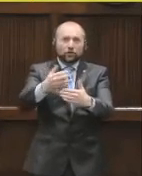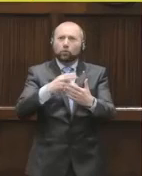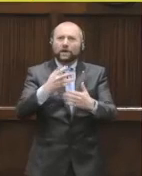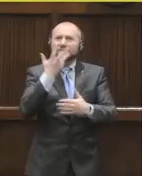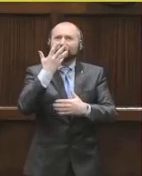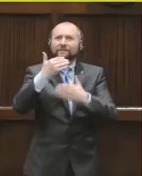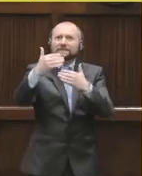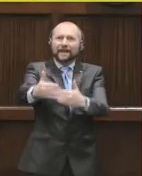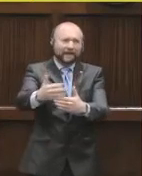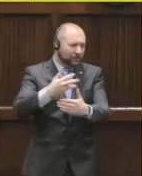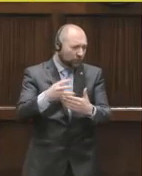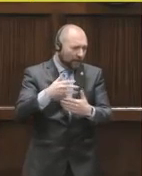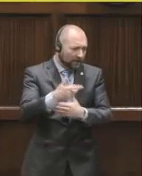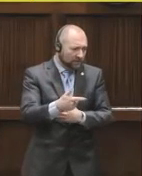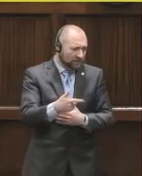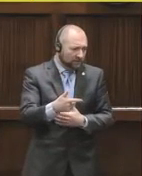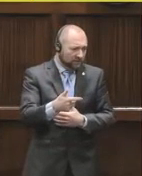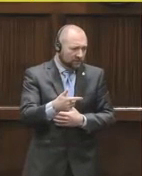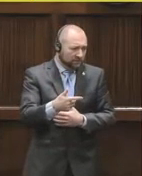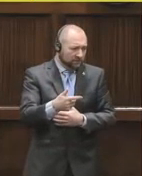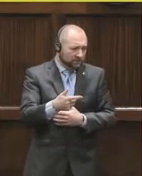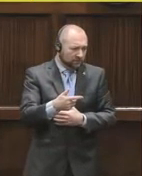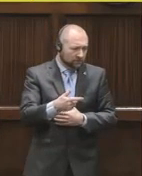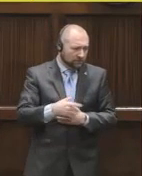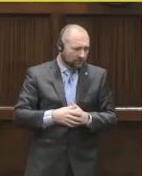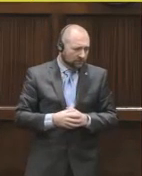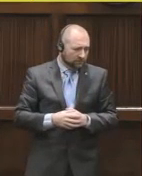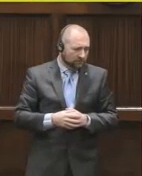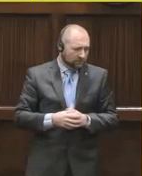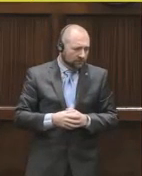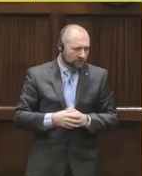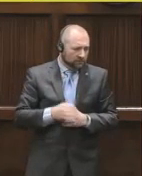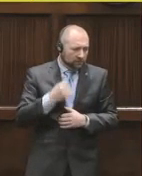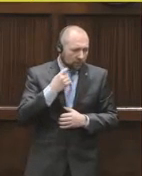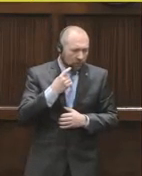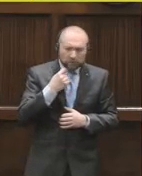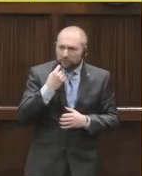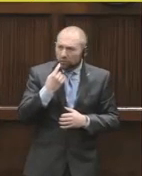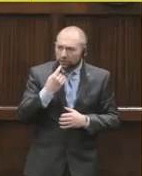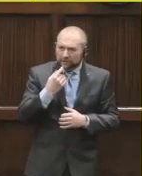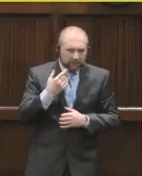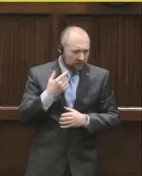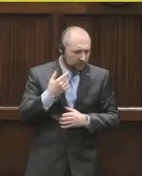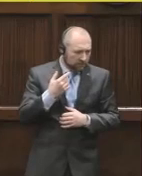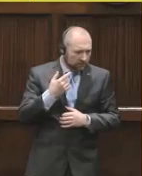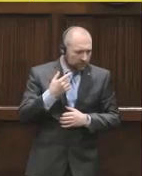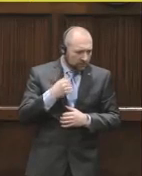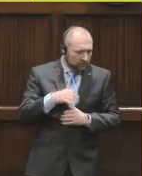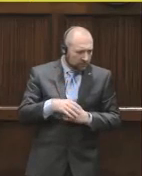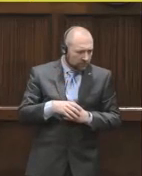it proposed to take the fifth stage? Tomorrow, is it? Minister.